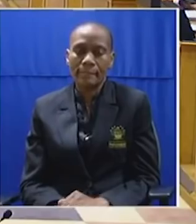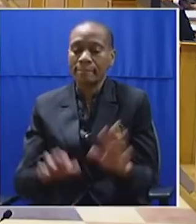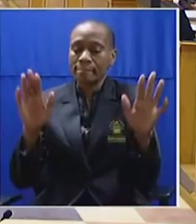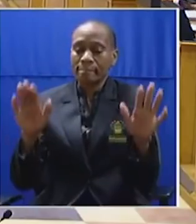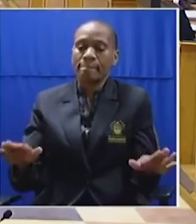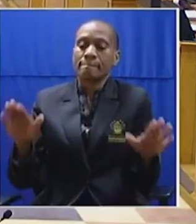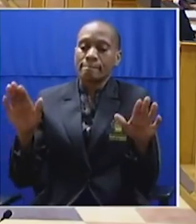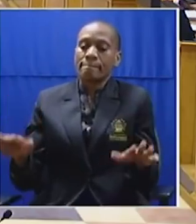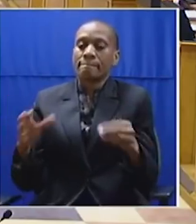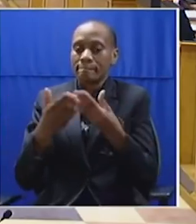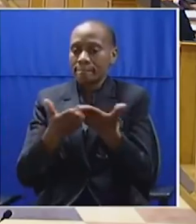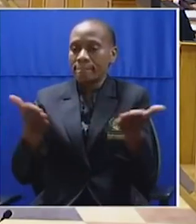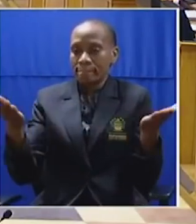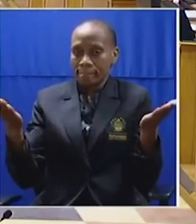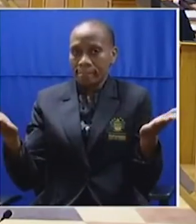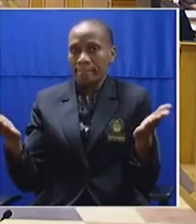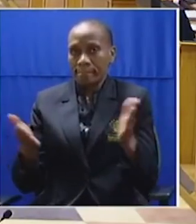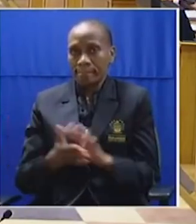Order, honourable members.